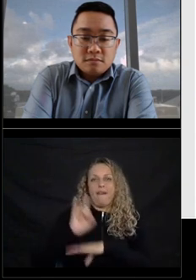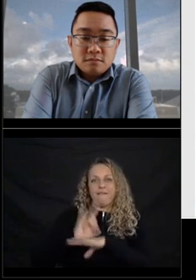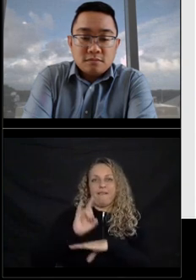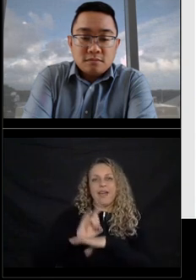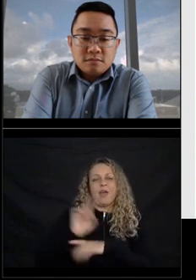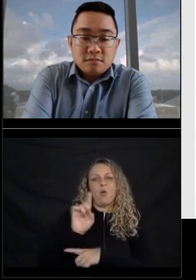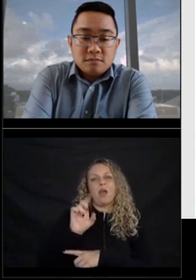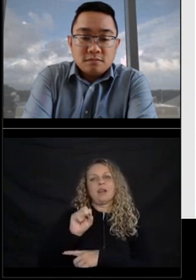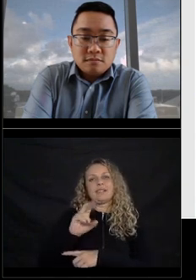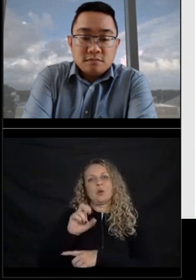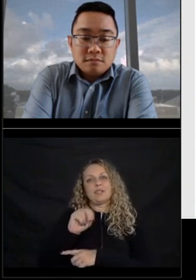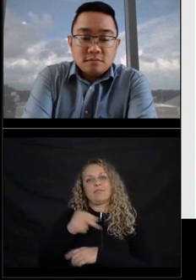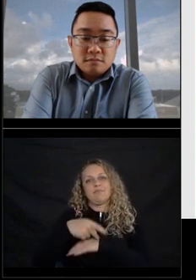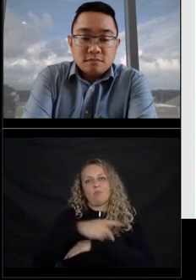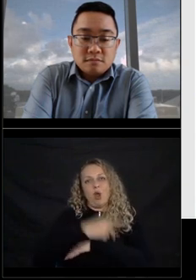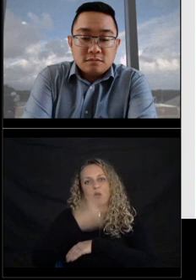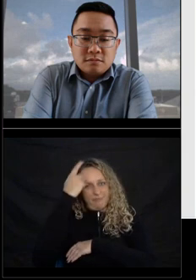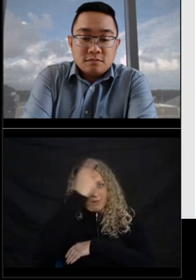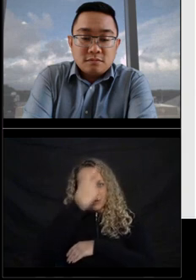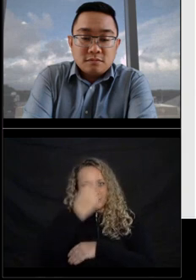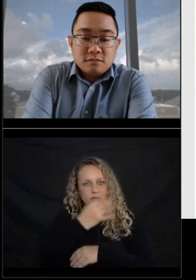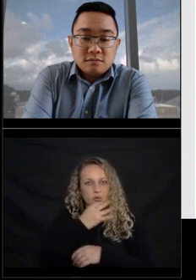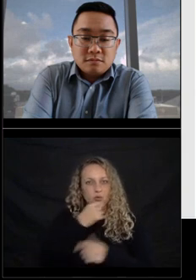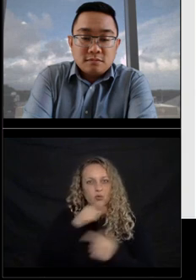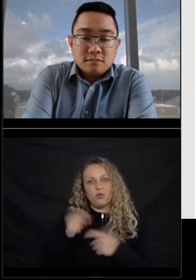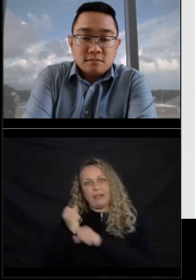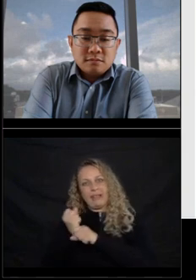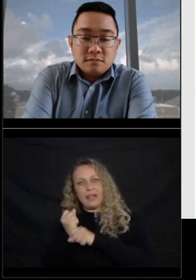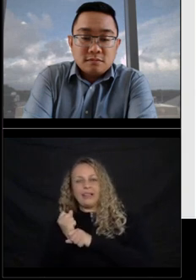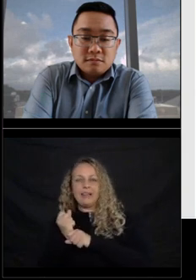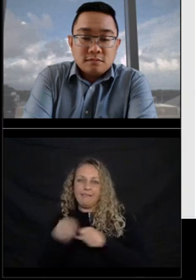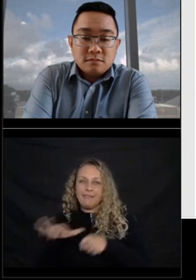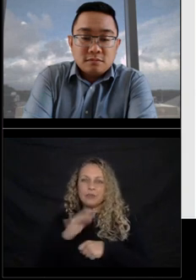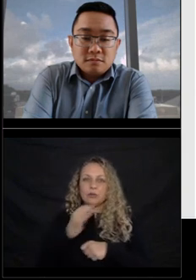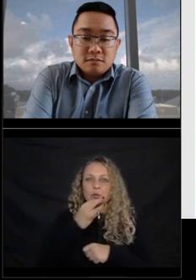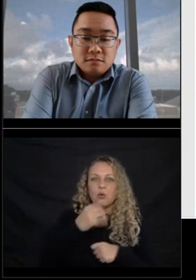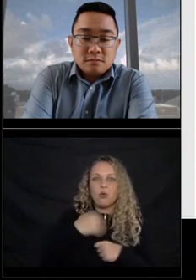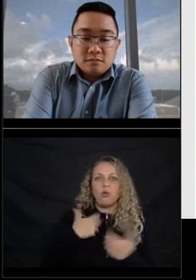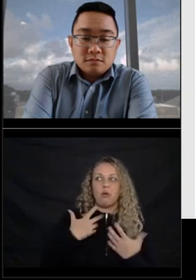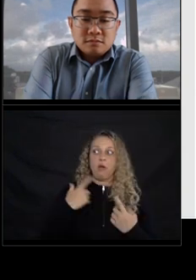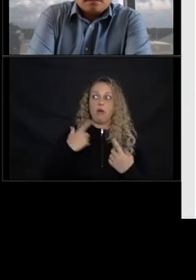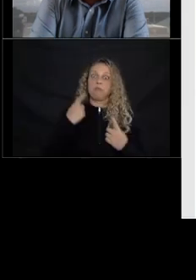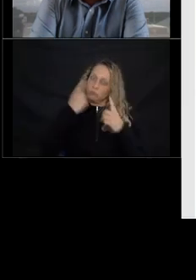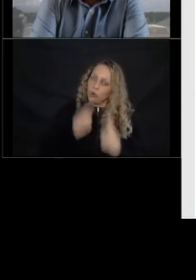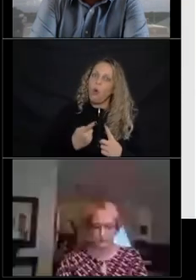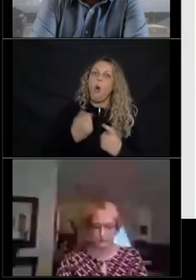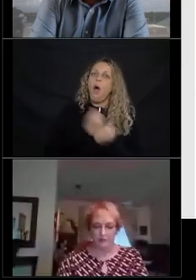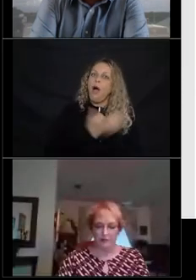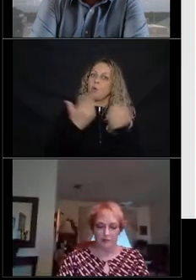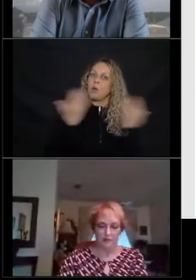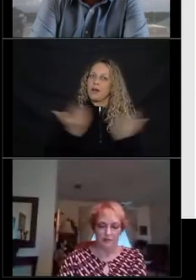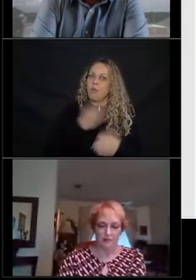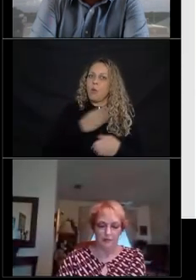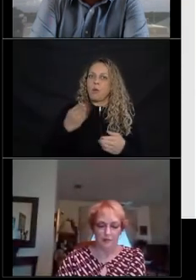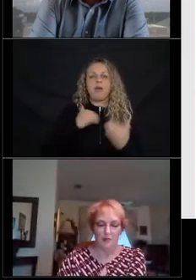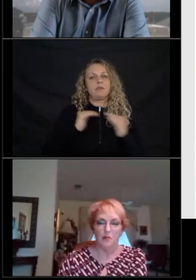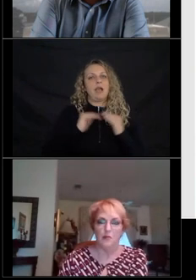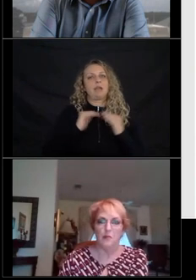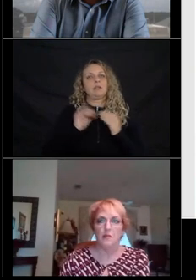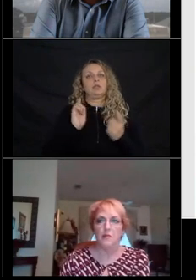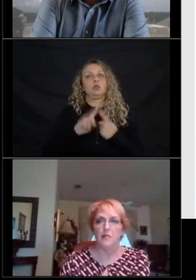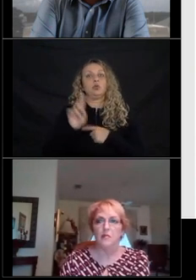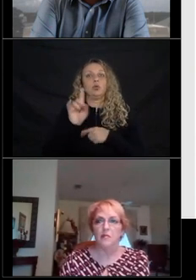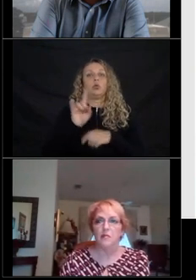Park soon, at our Little League field. And so my goal is to make sure that everyone in the city of Boynton Beach can